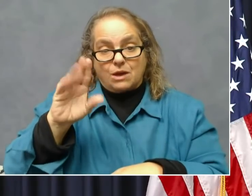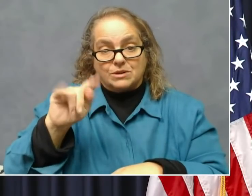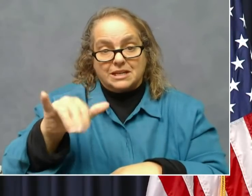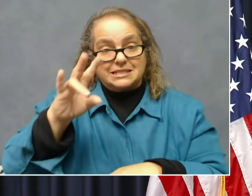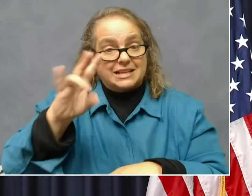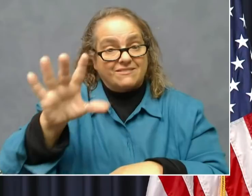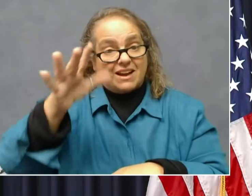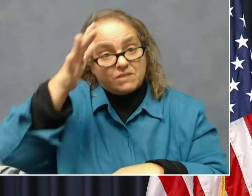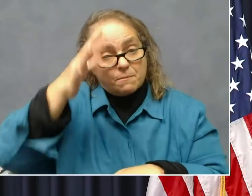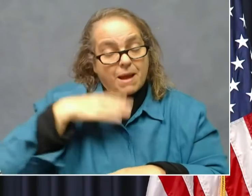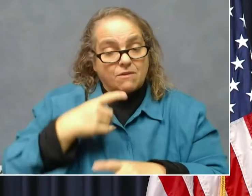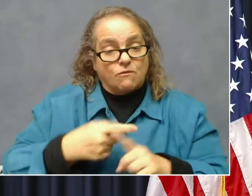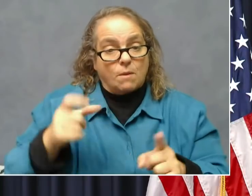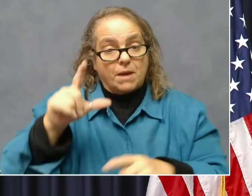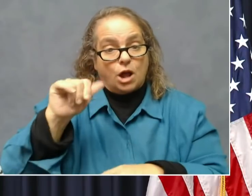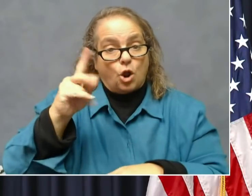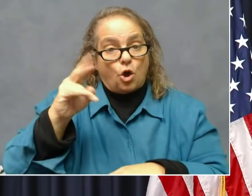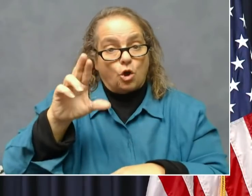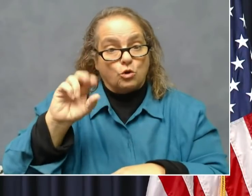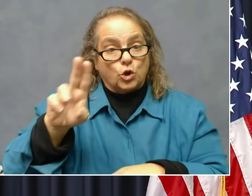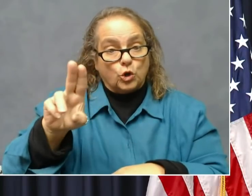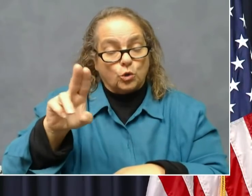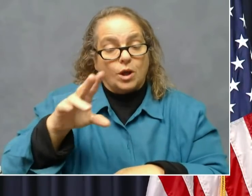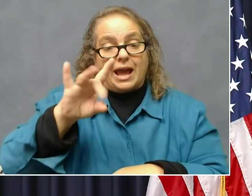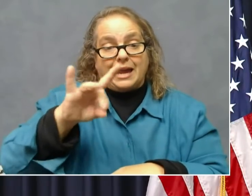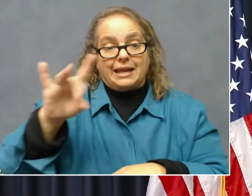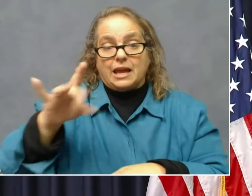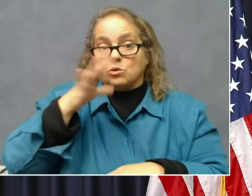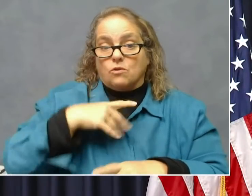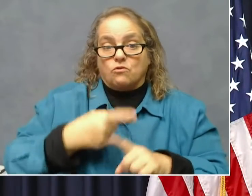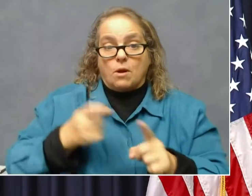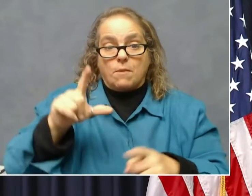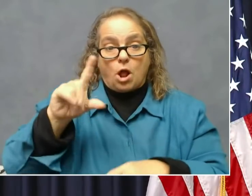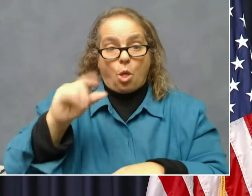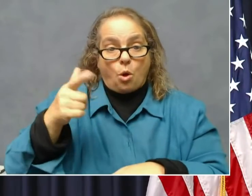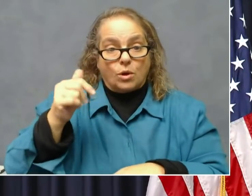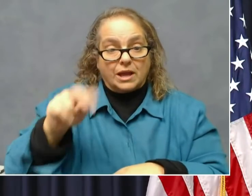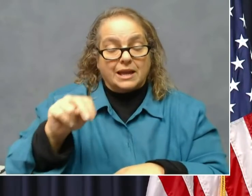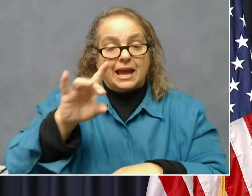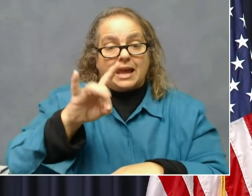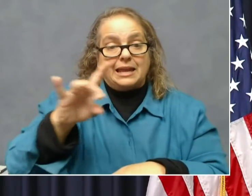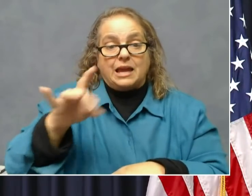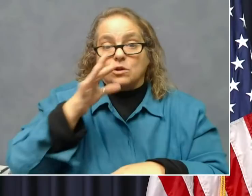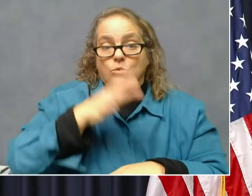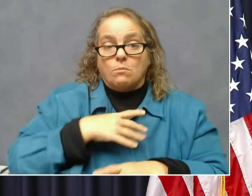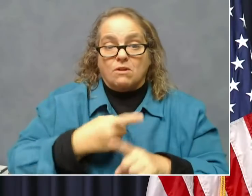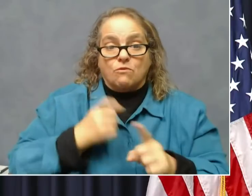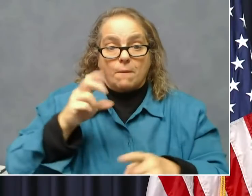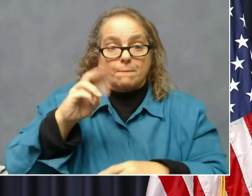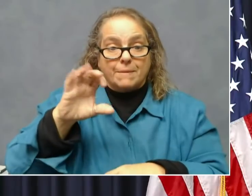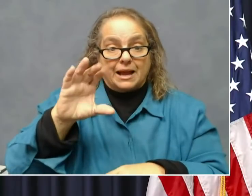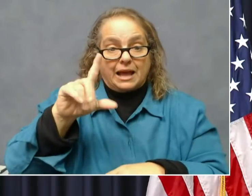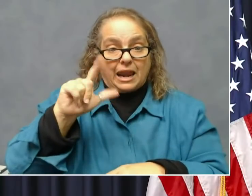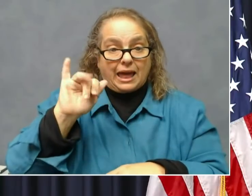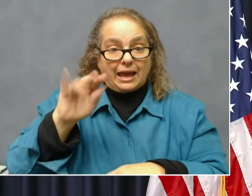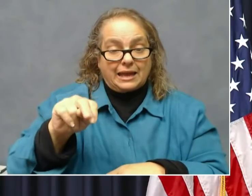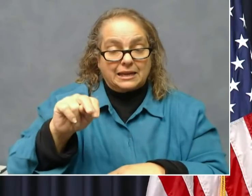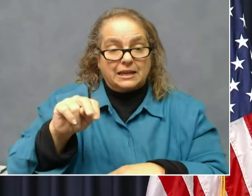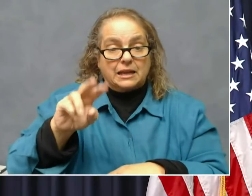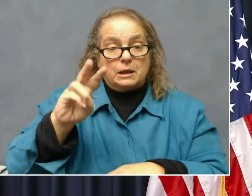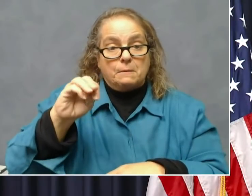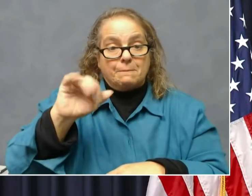LaRue, 88-year-old woman from Logan, 88-year-old woman from McLean, Madison